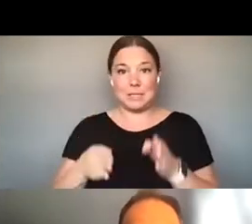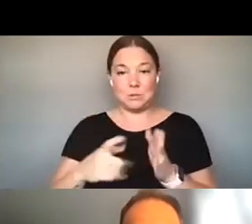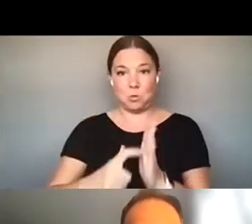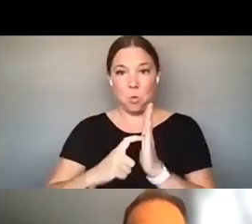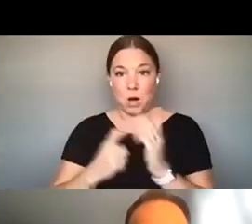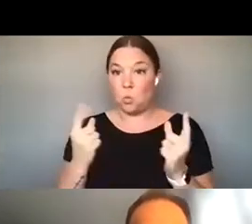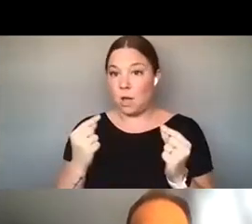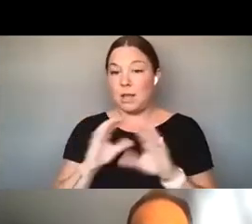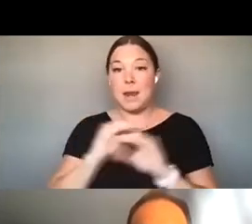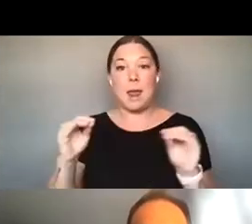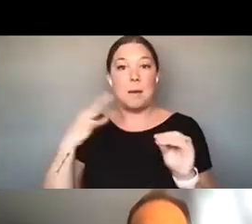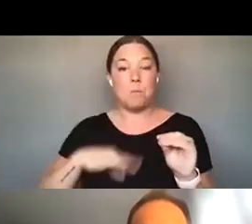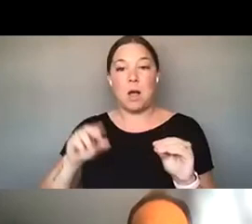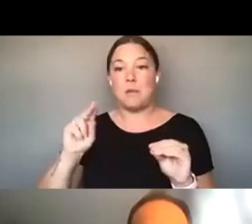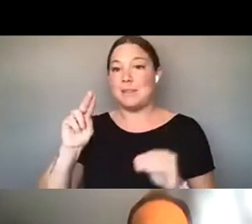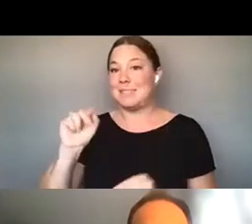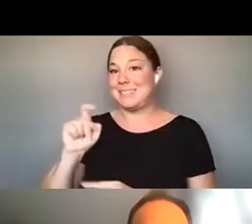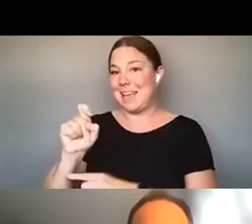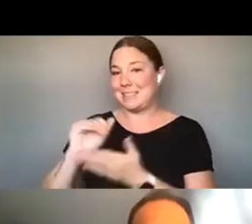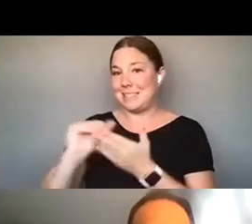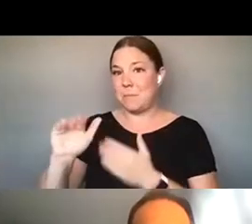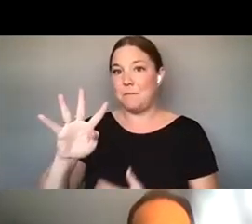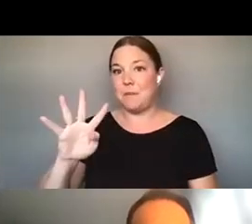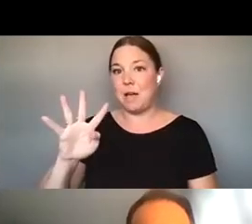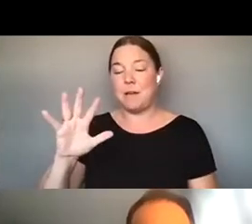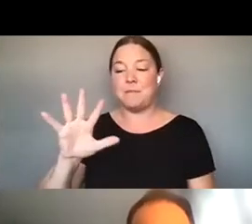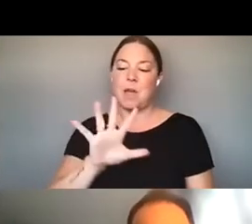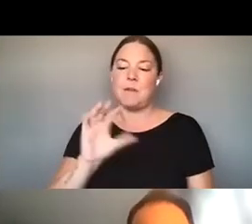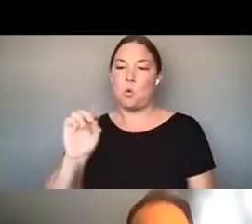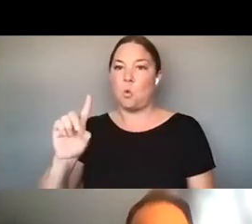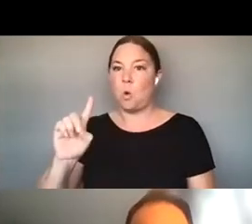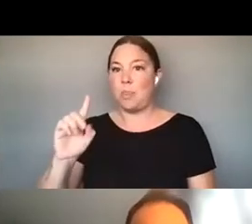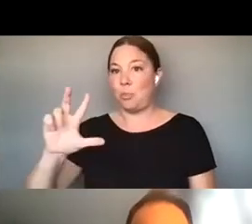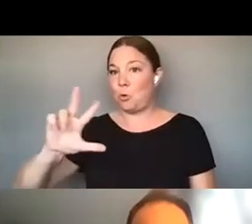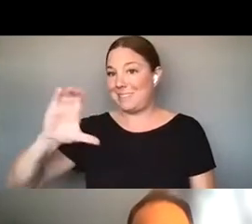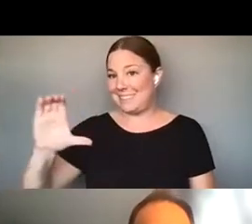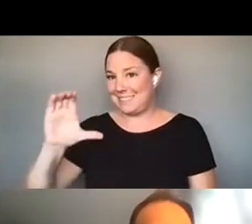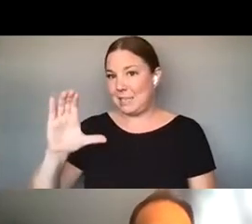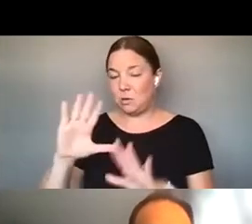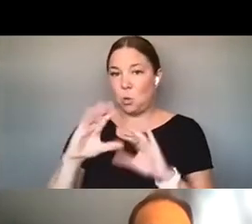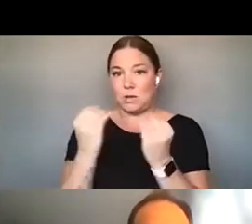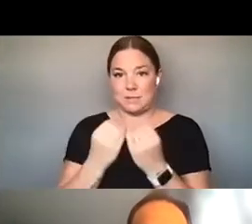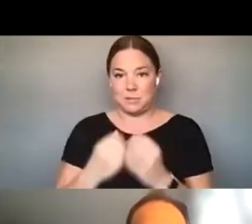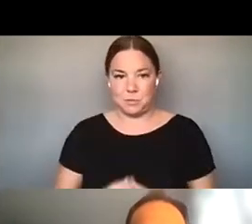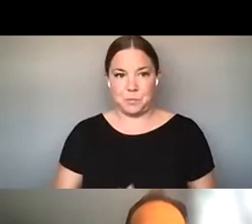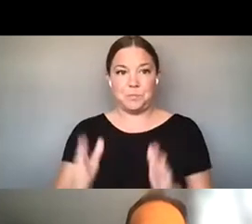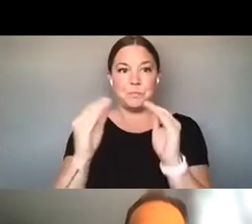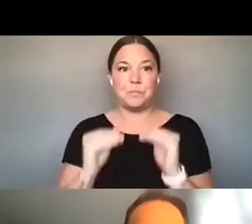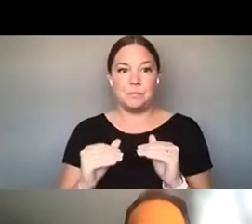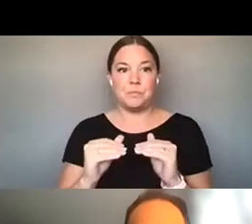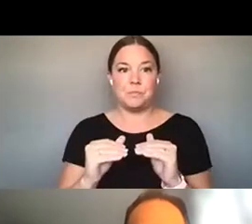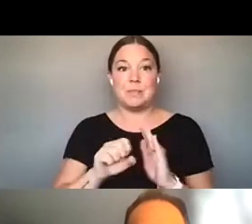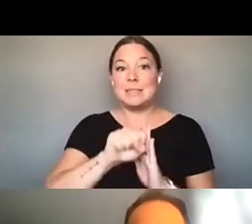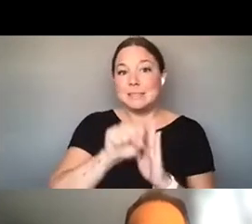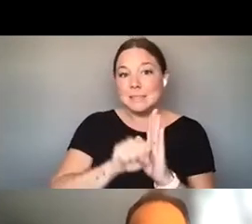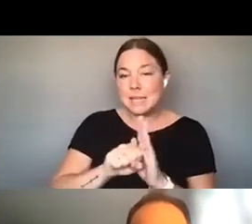-profit tax-exempt 501c3 U.S. organizations, units of state or